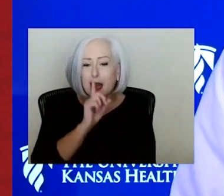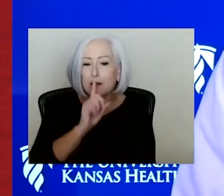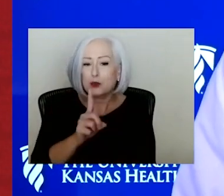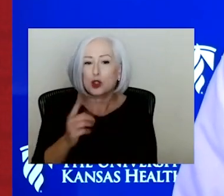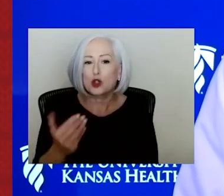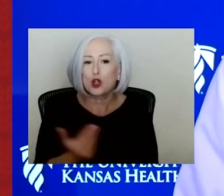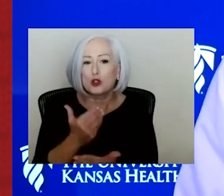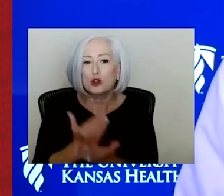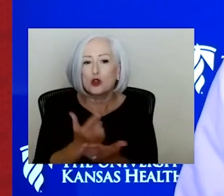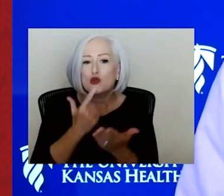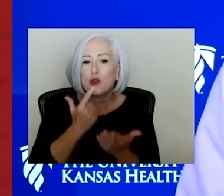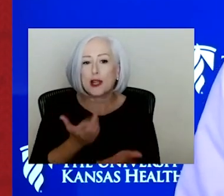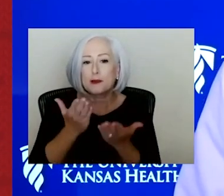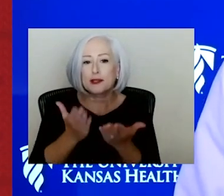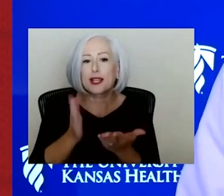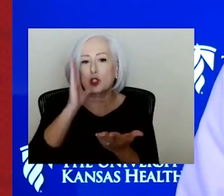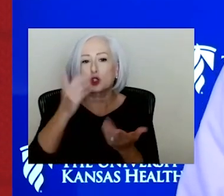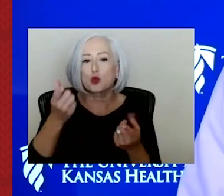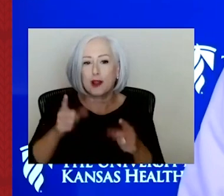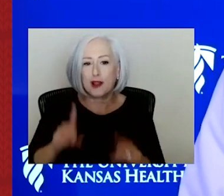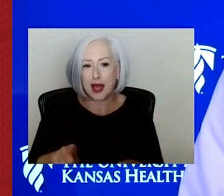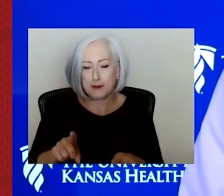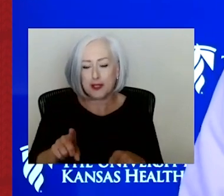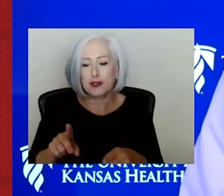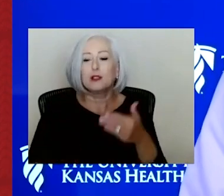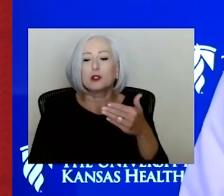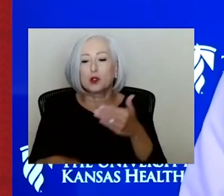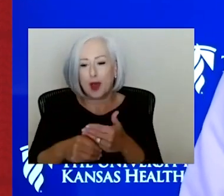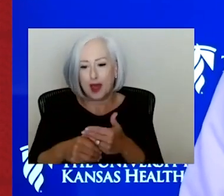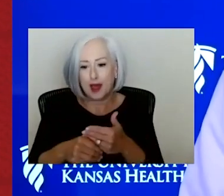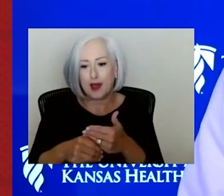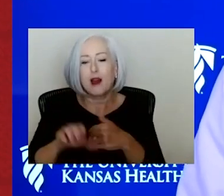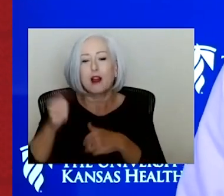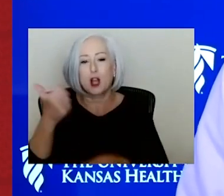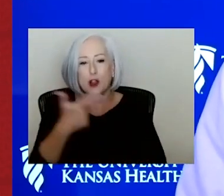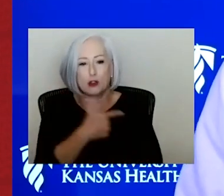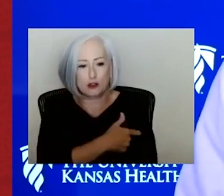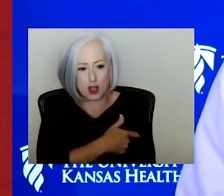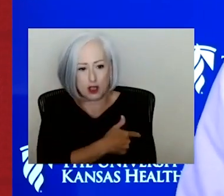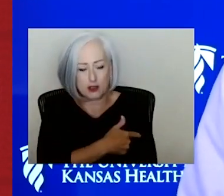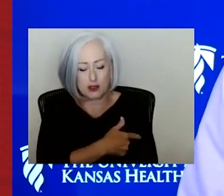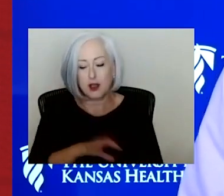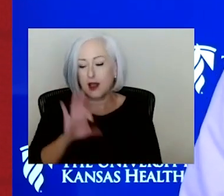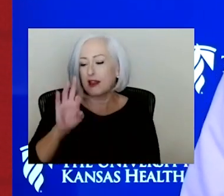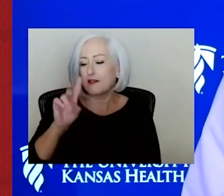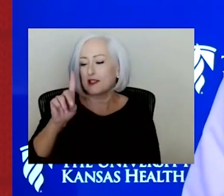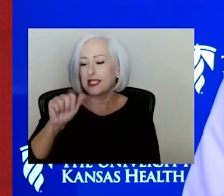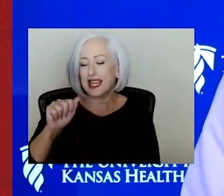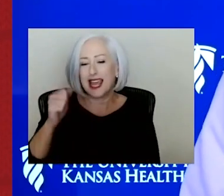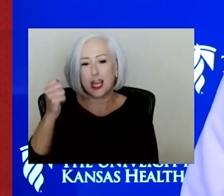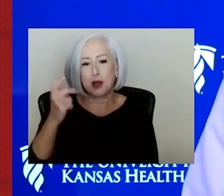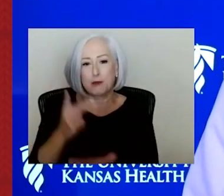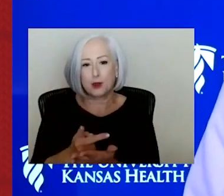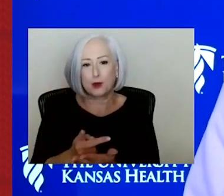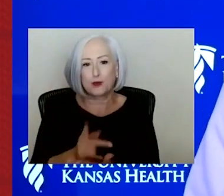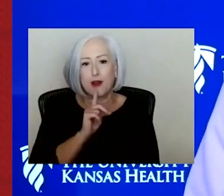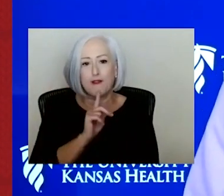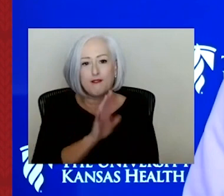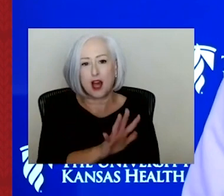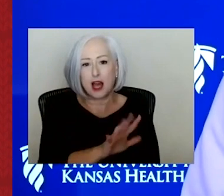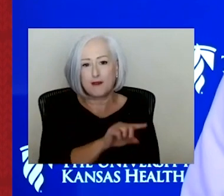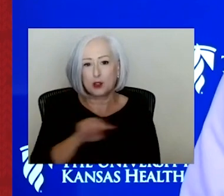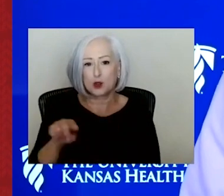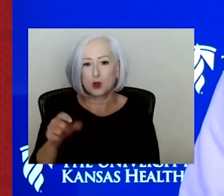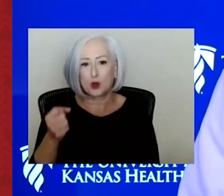in additional dosing. We know that the FDA has approved the 5 to 11 dosing. Now we are waiting